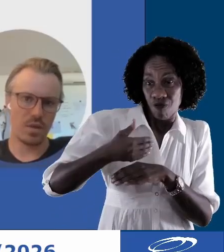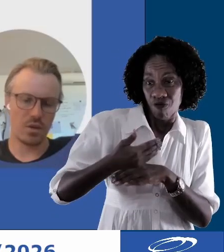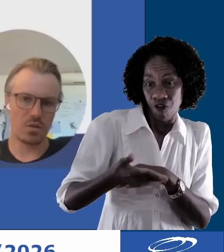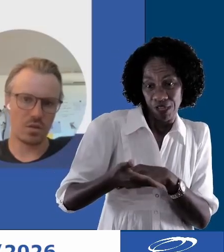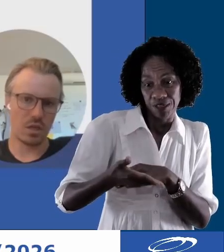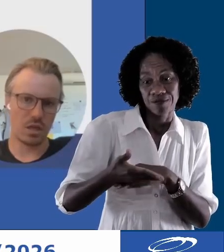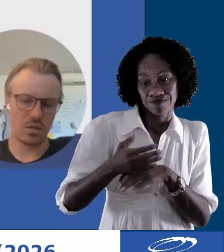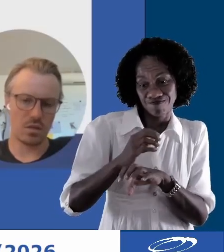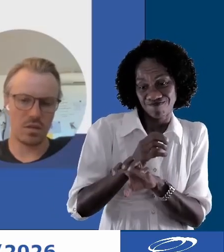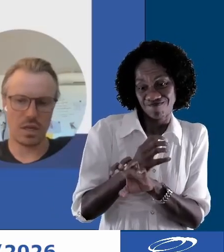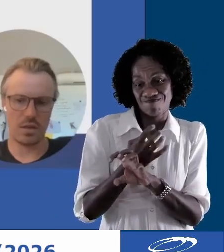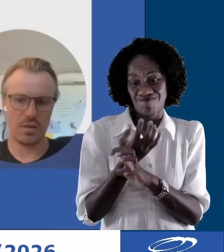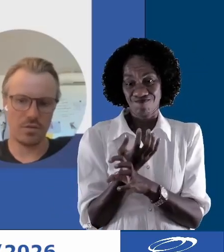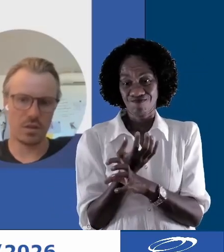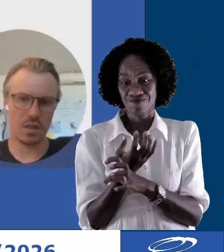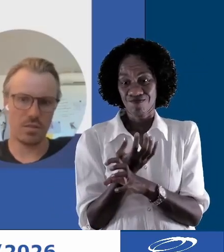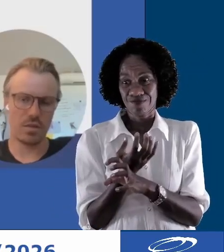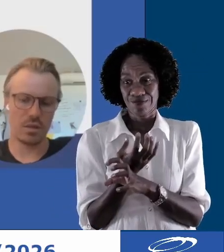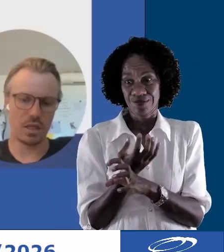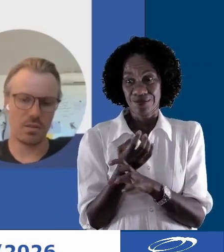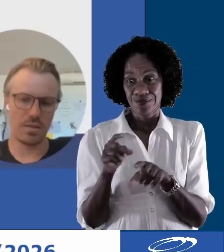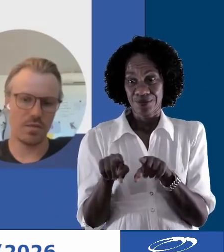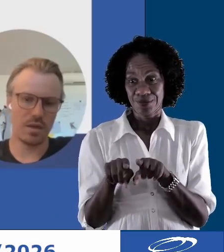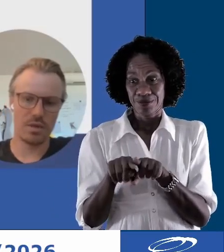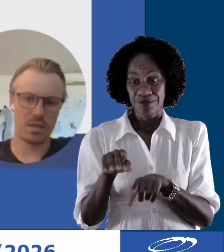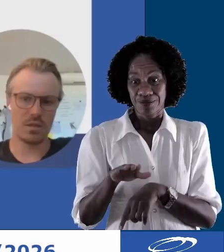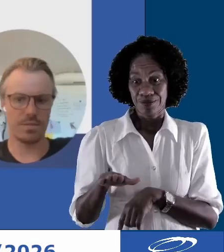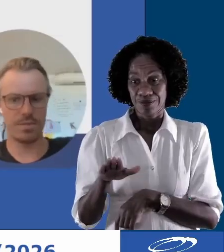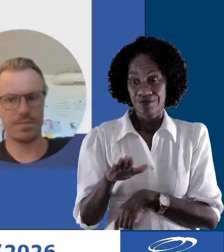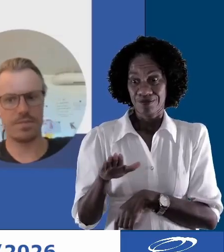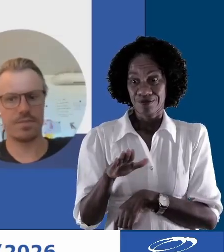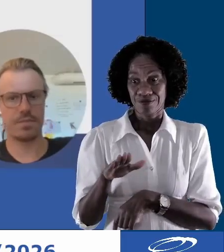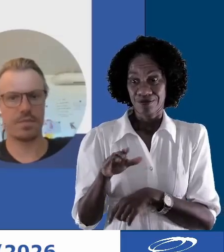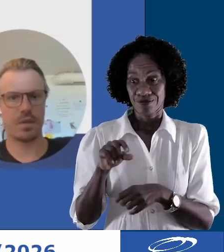and also the targets, like, for example, the time above MIC.